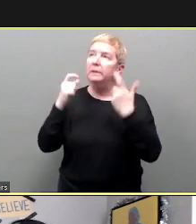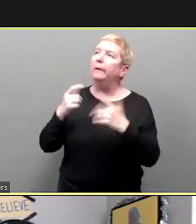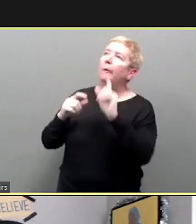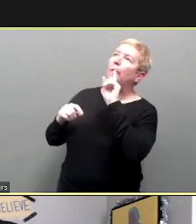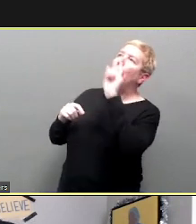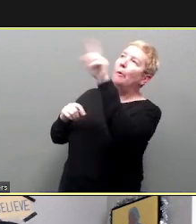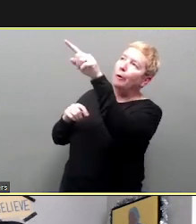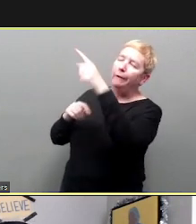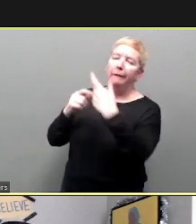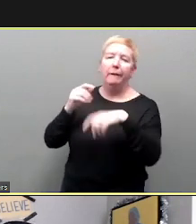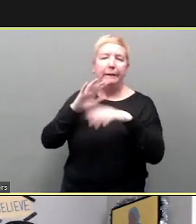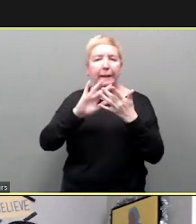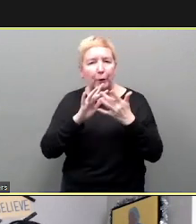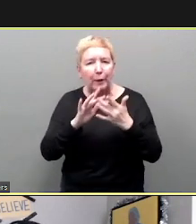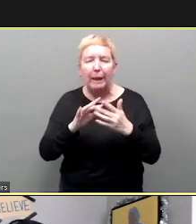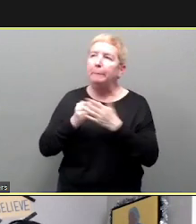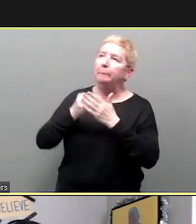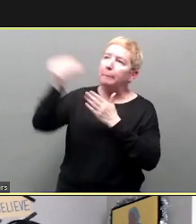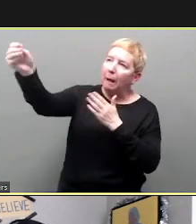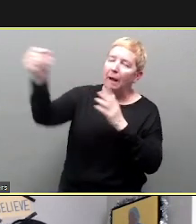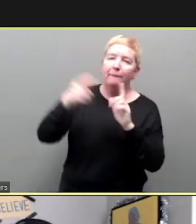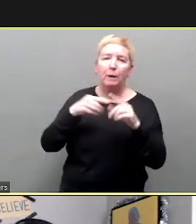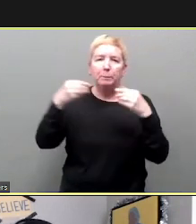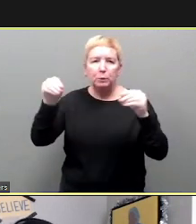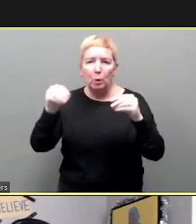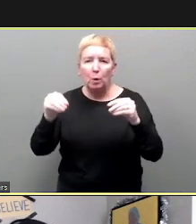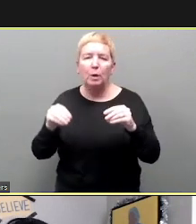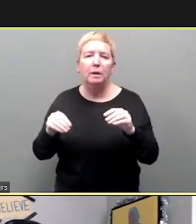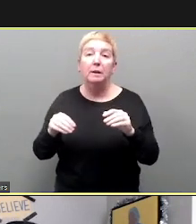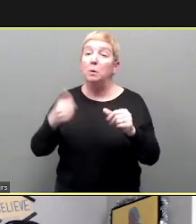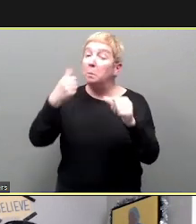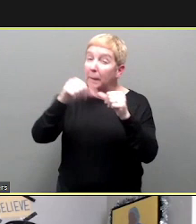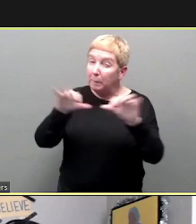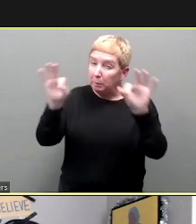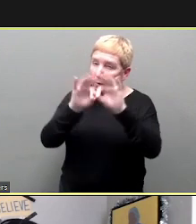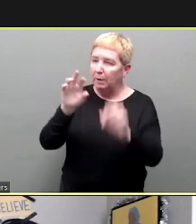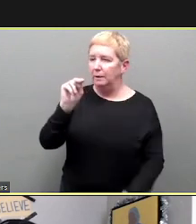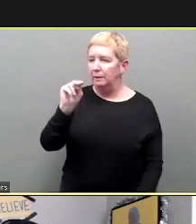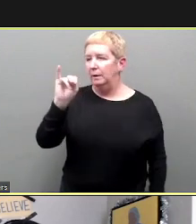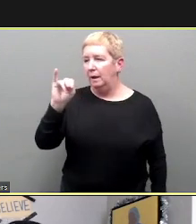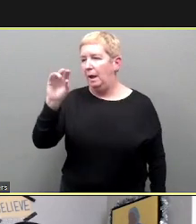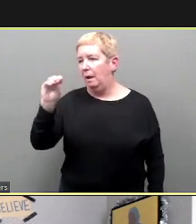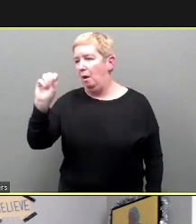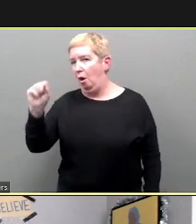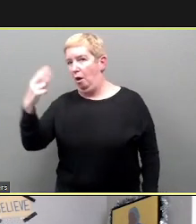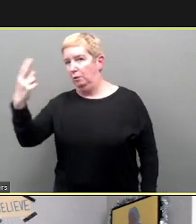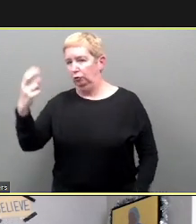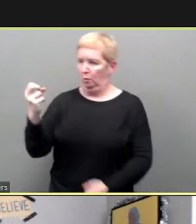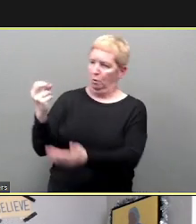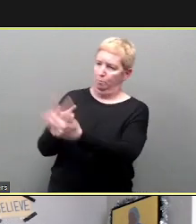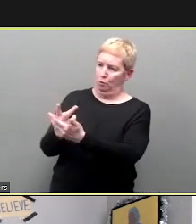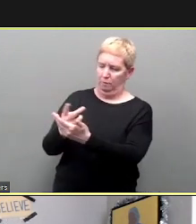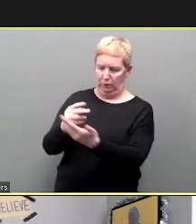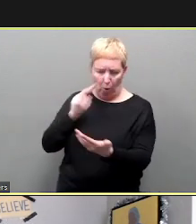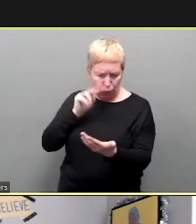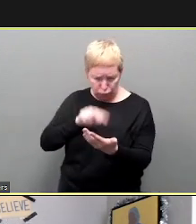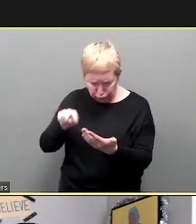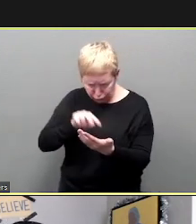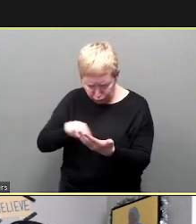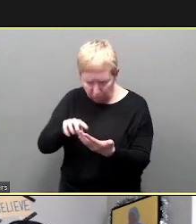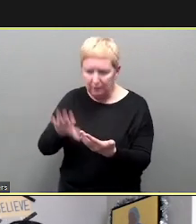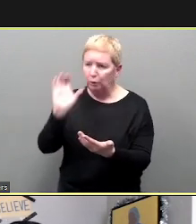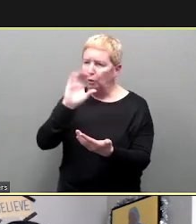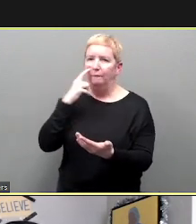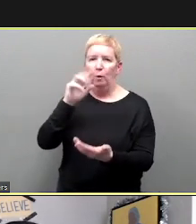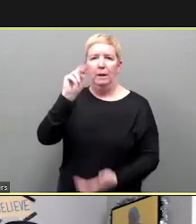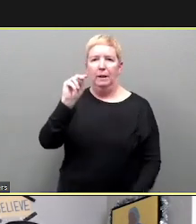at the store. Make sure it's a NIOSH approved one. So there's some approval rating for that. But sometimes